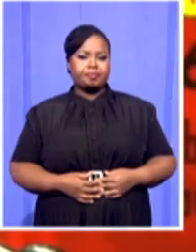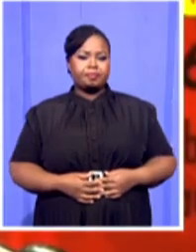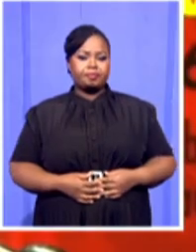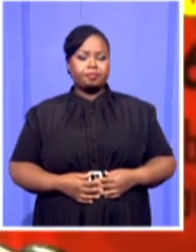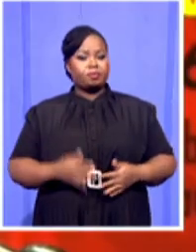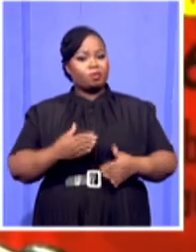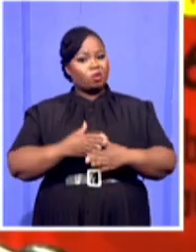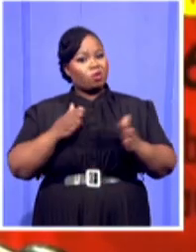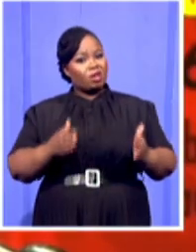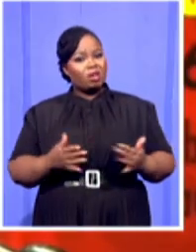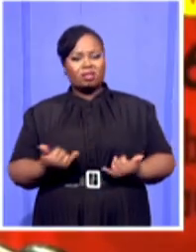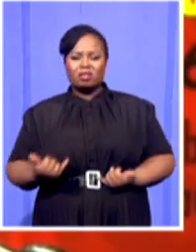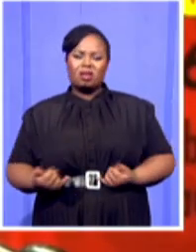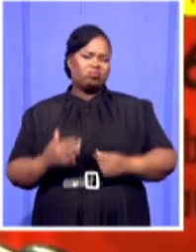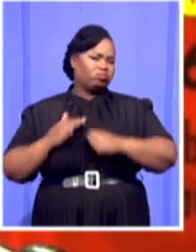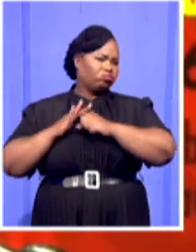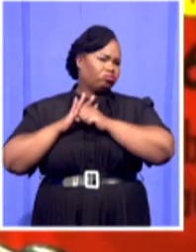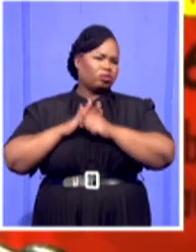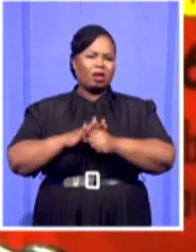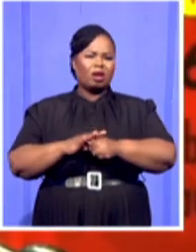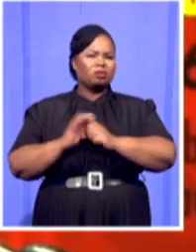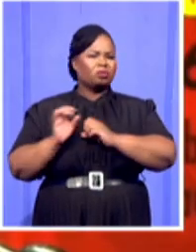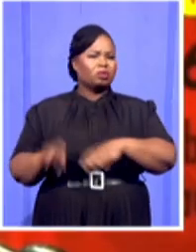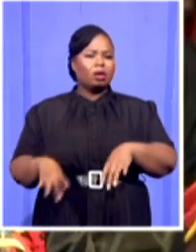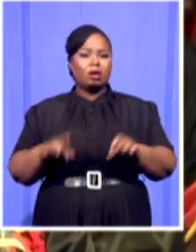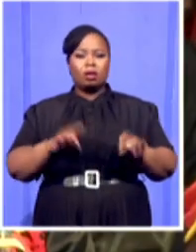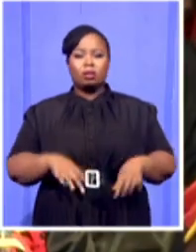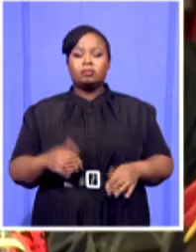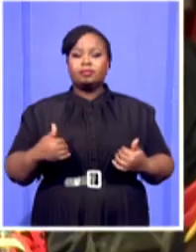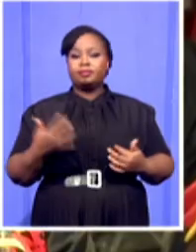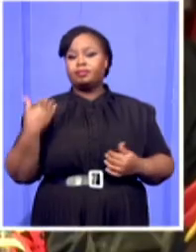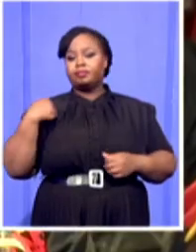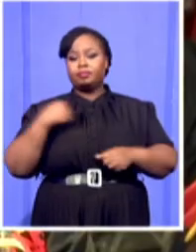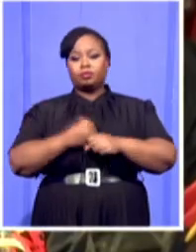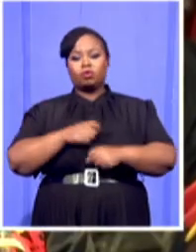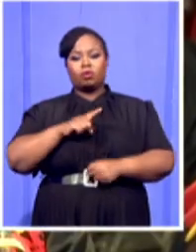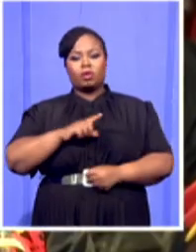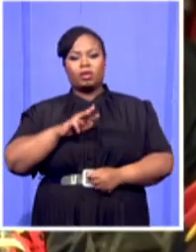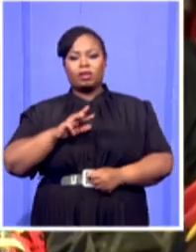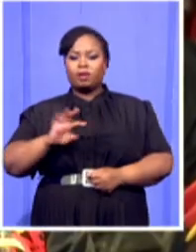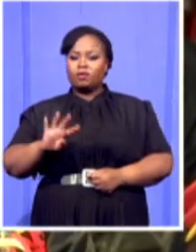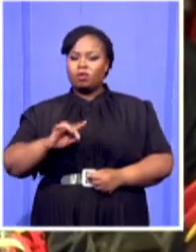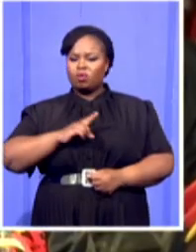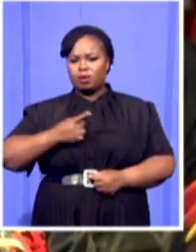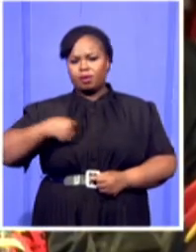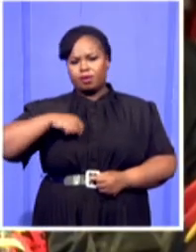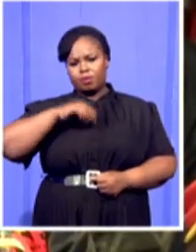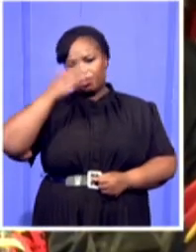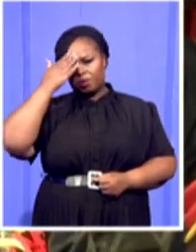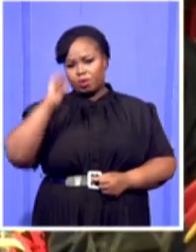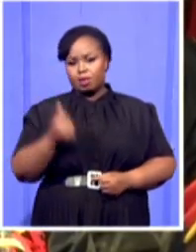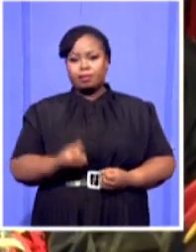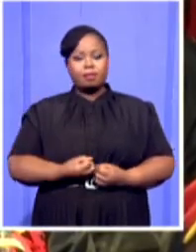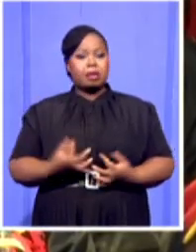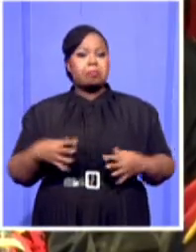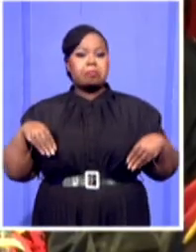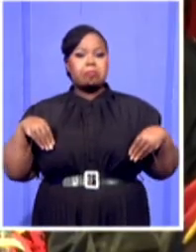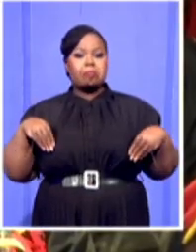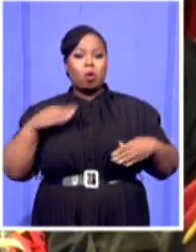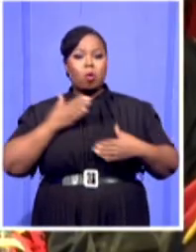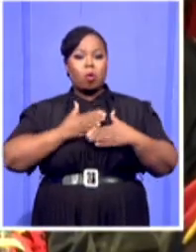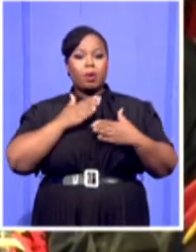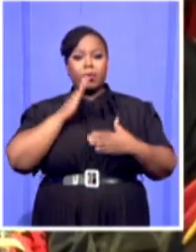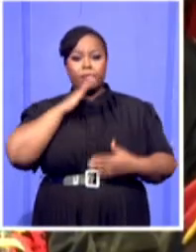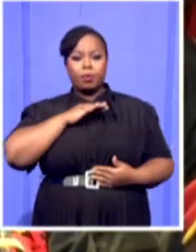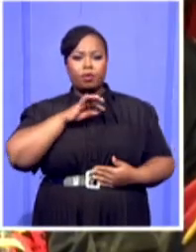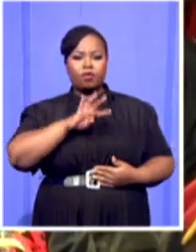workers are under siege like never before since the 1994 breakthrough. As we know, unemployment is sitting at